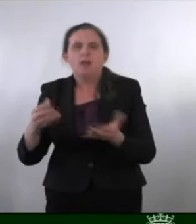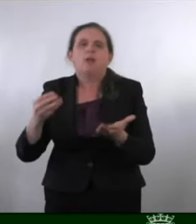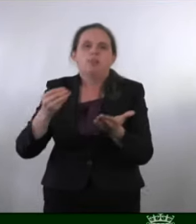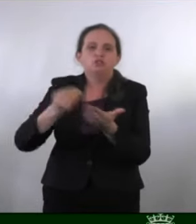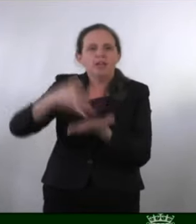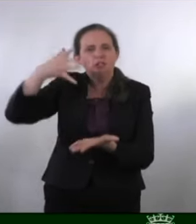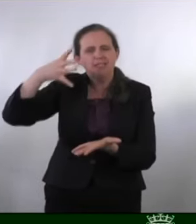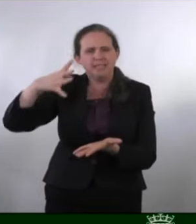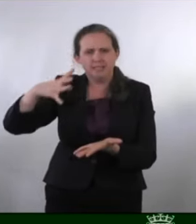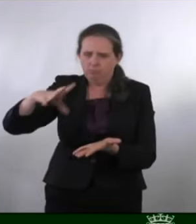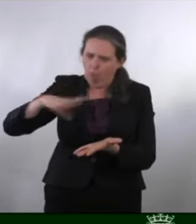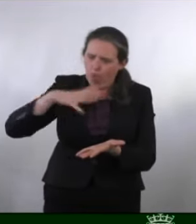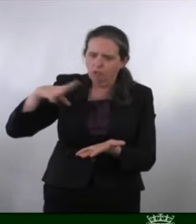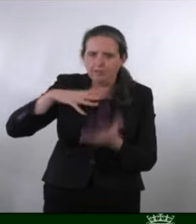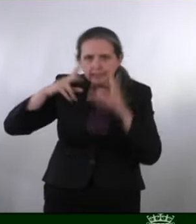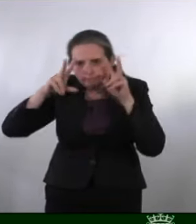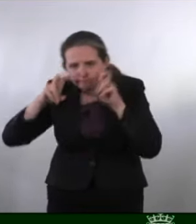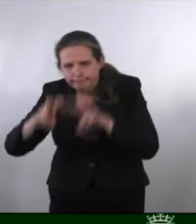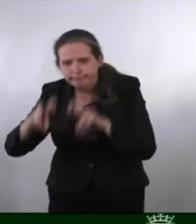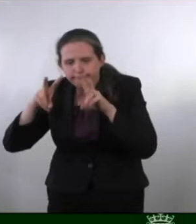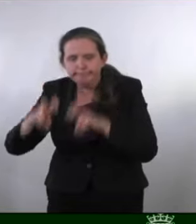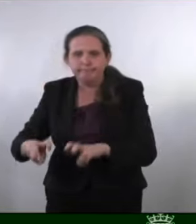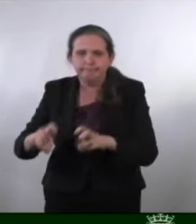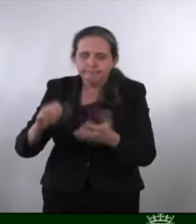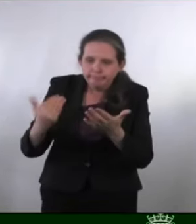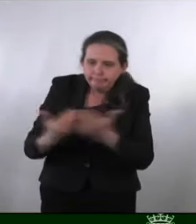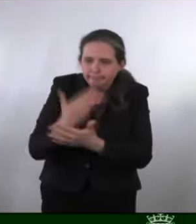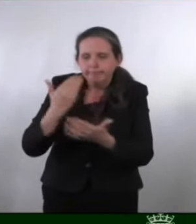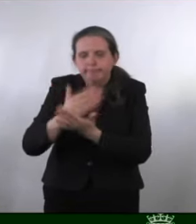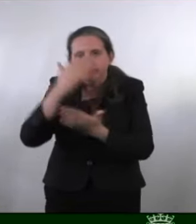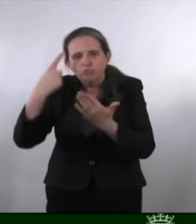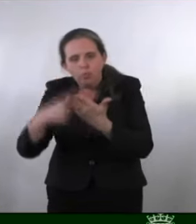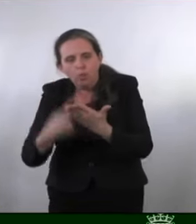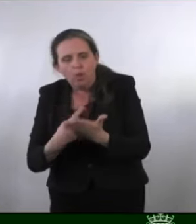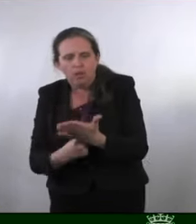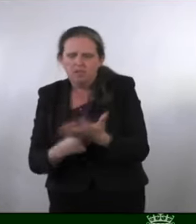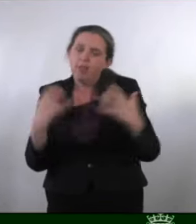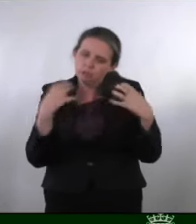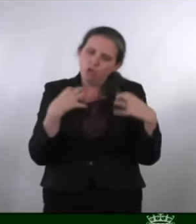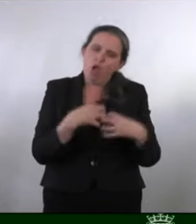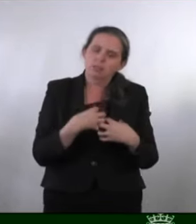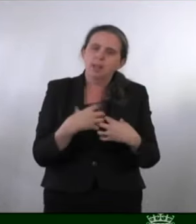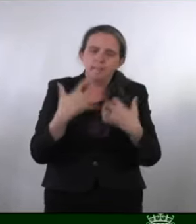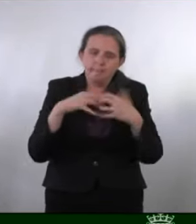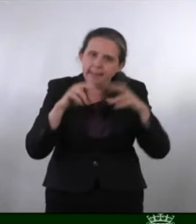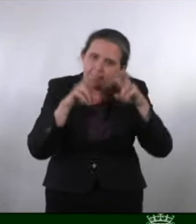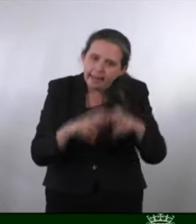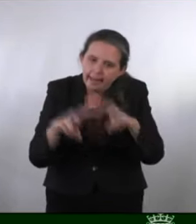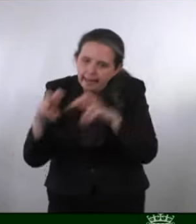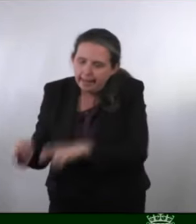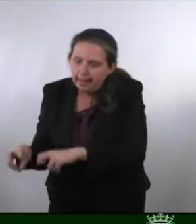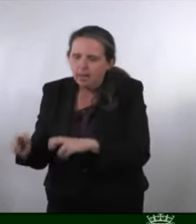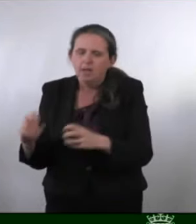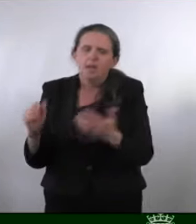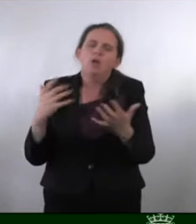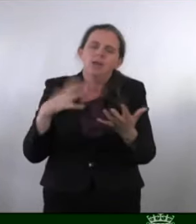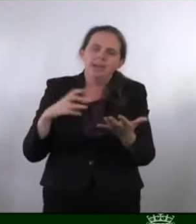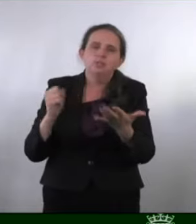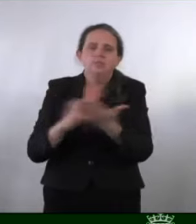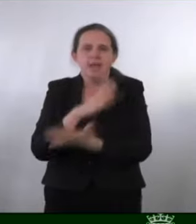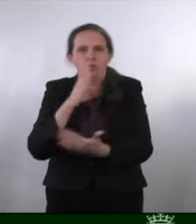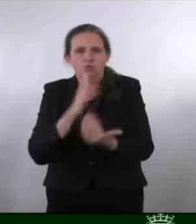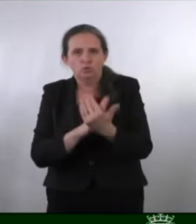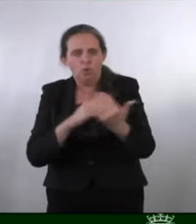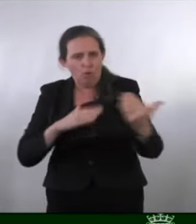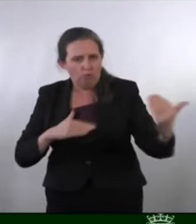I know that the Chancellor has been discussing this further. The levelling up agenda, Mr. Speaker, is